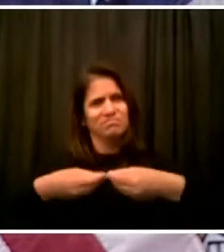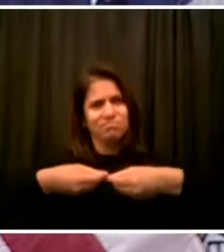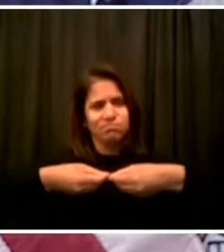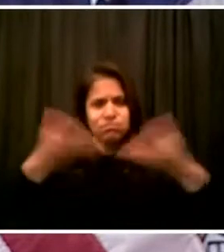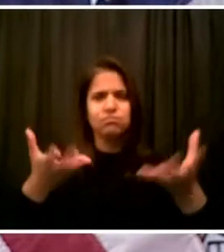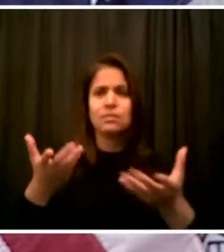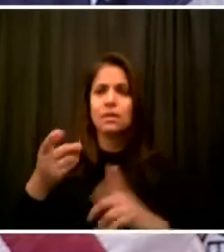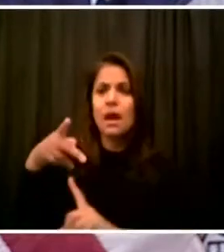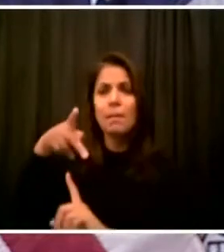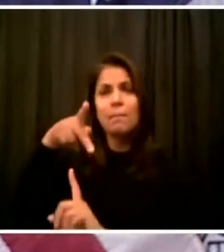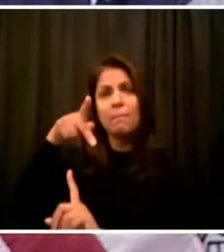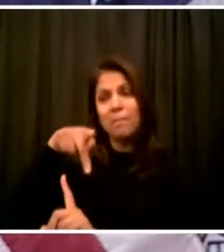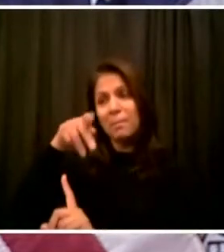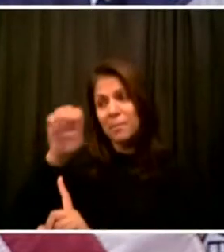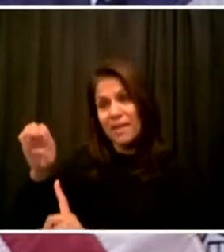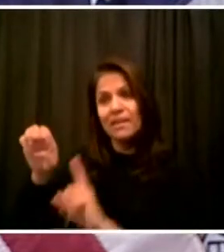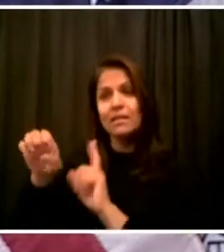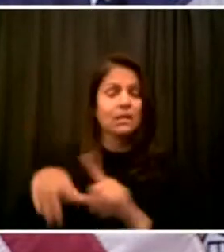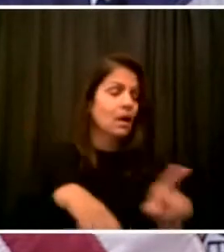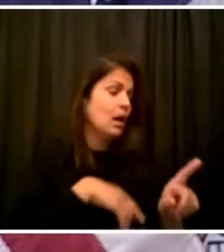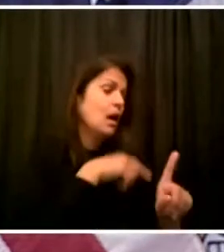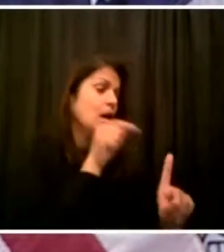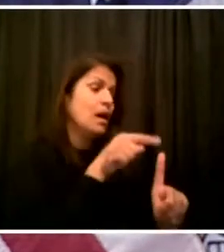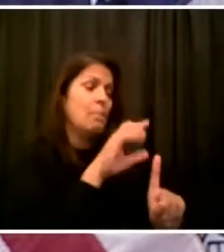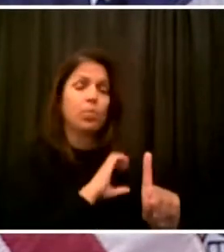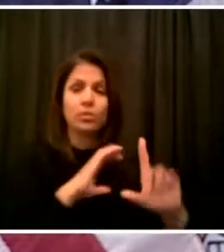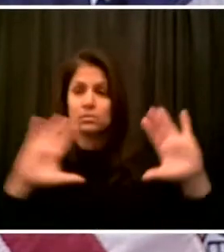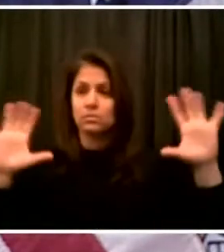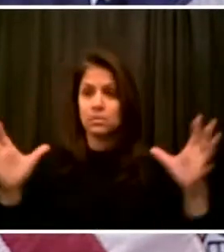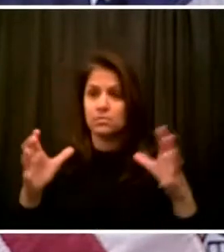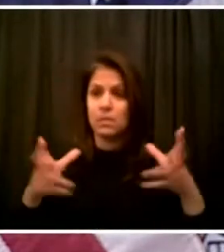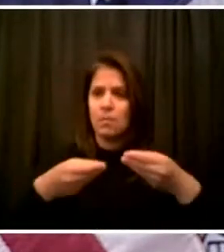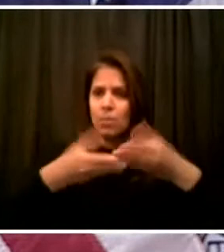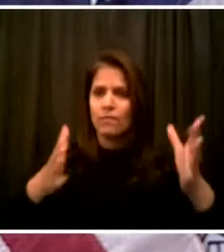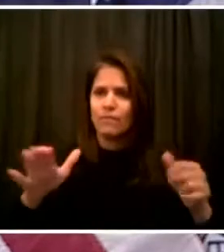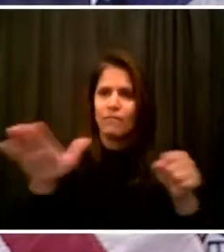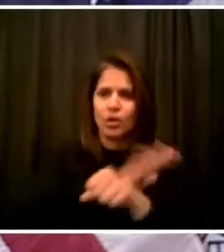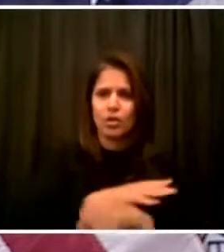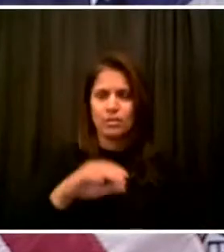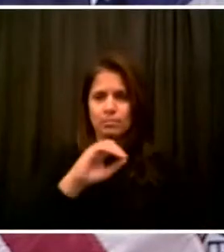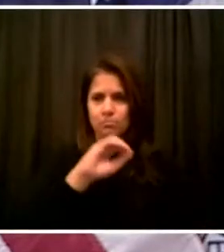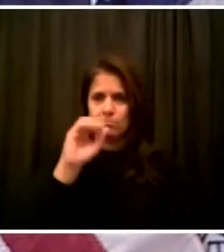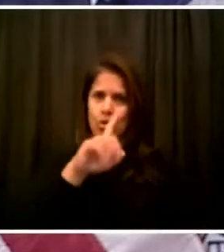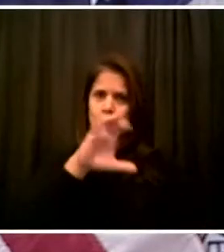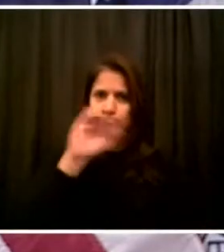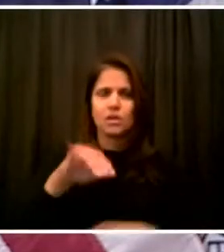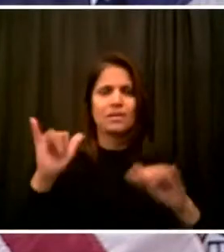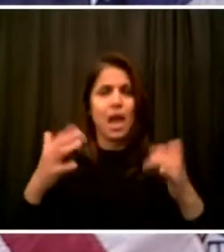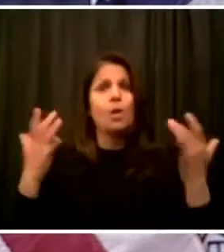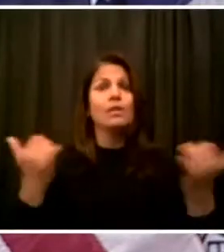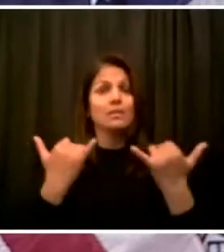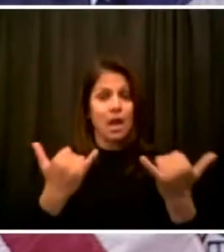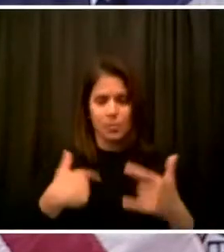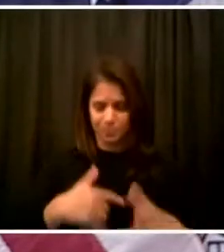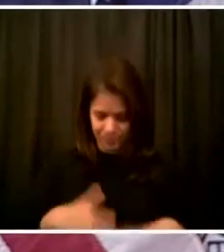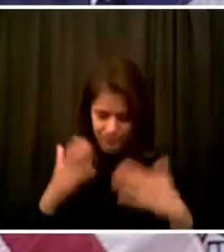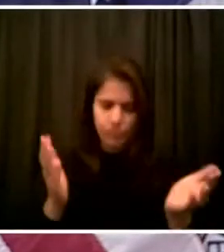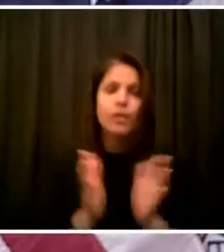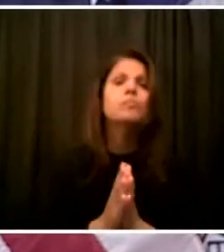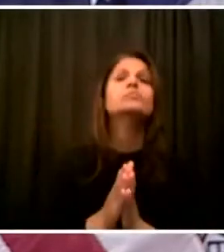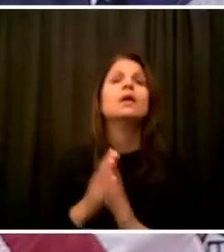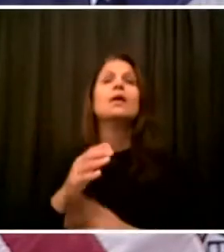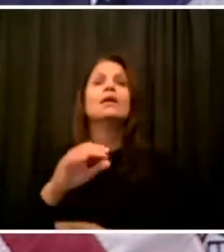Second, what the SBA is saying, what Ed Mullins is saying or authorizing is absolutely unacceptable. He should apologize,